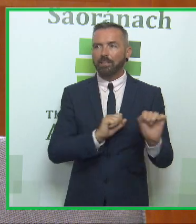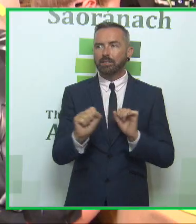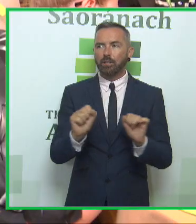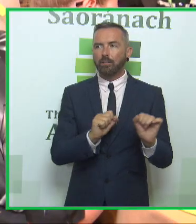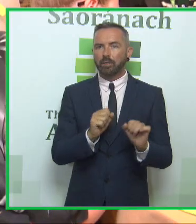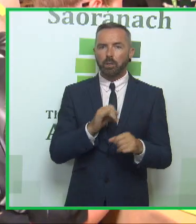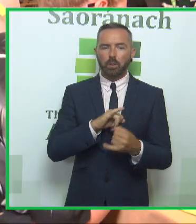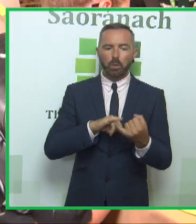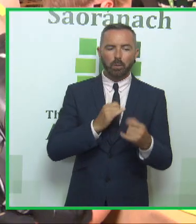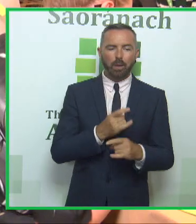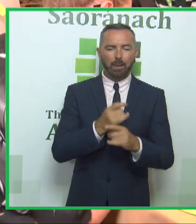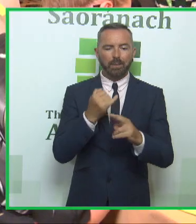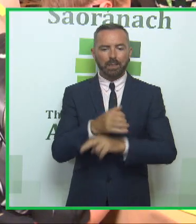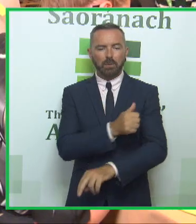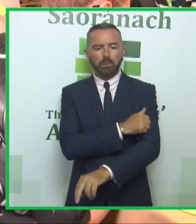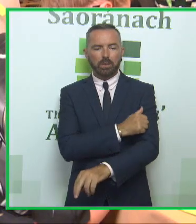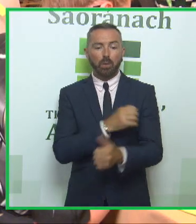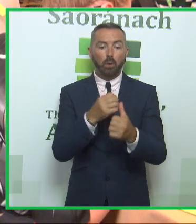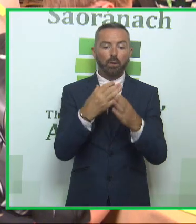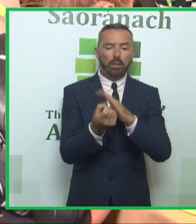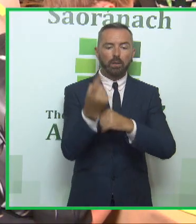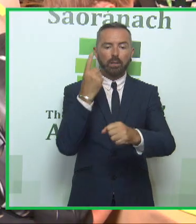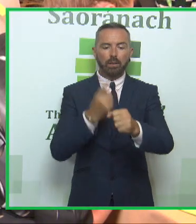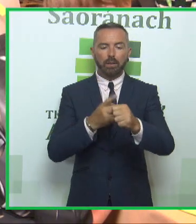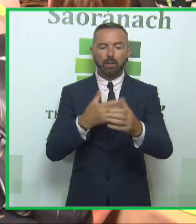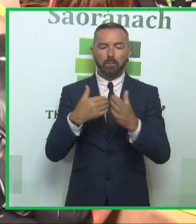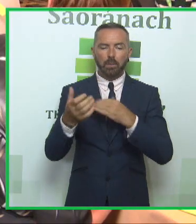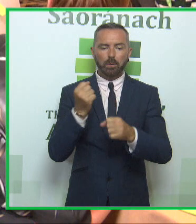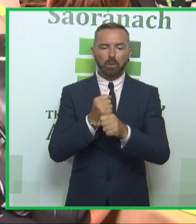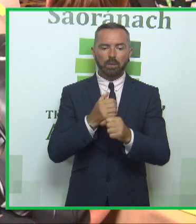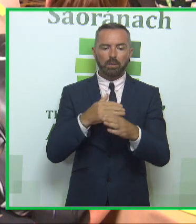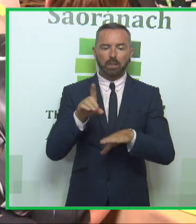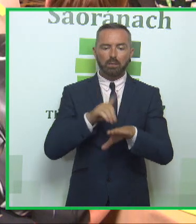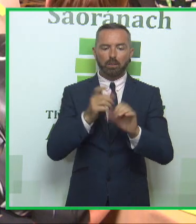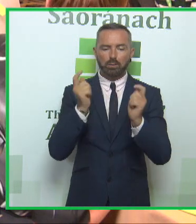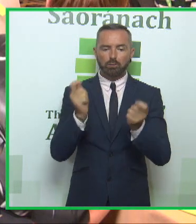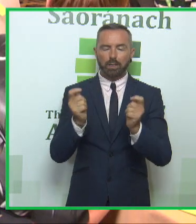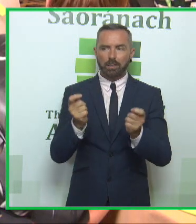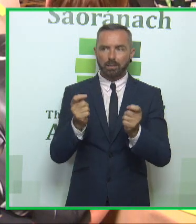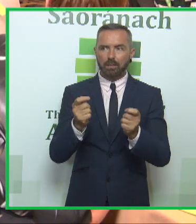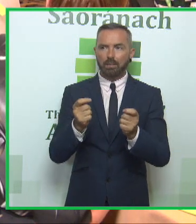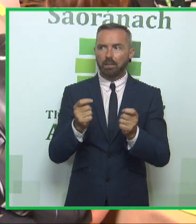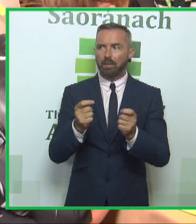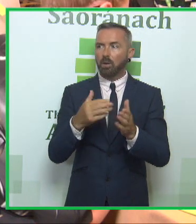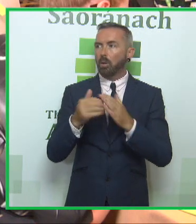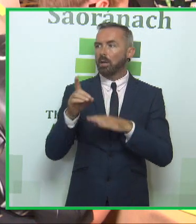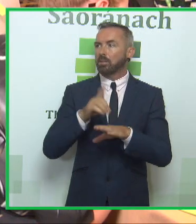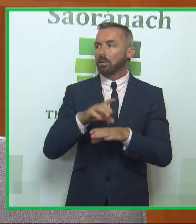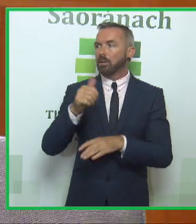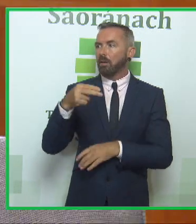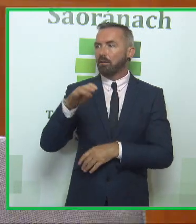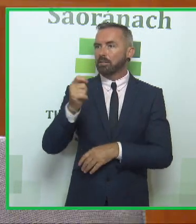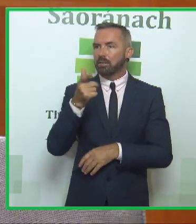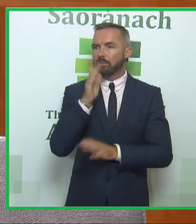or help in prison. The other thing that came up was the doctor's training. We were all a bit stunned with what Dr. Austin told us